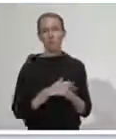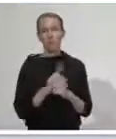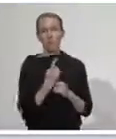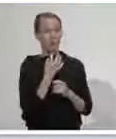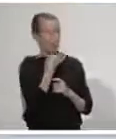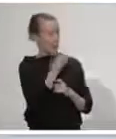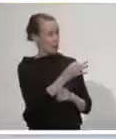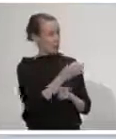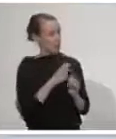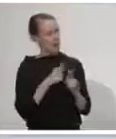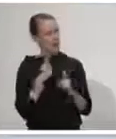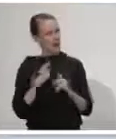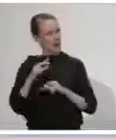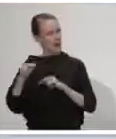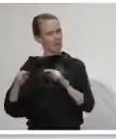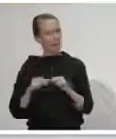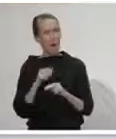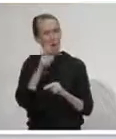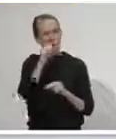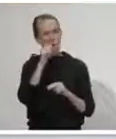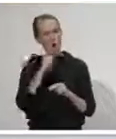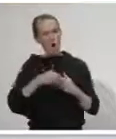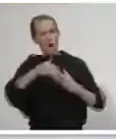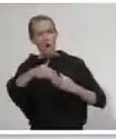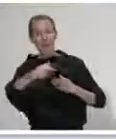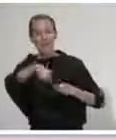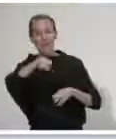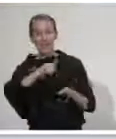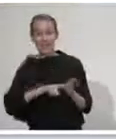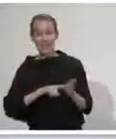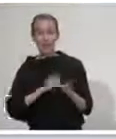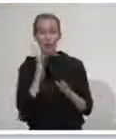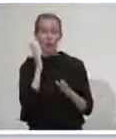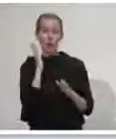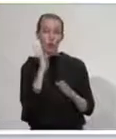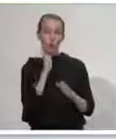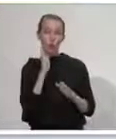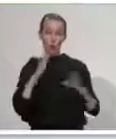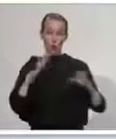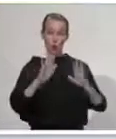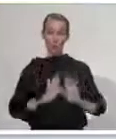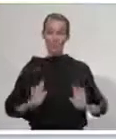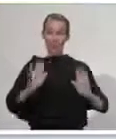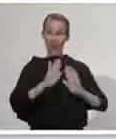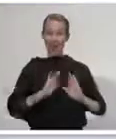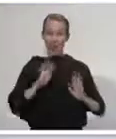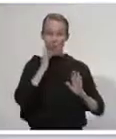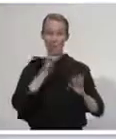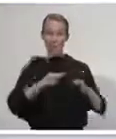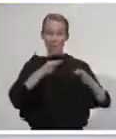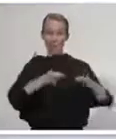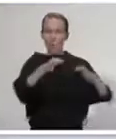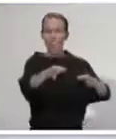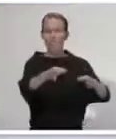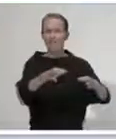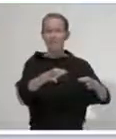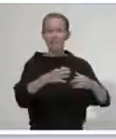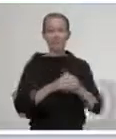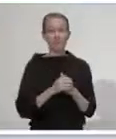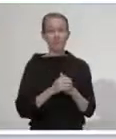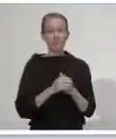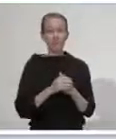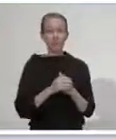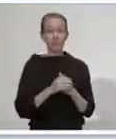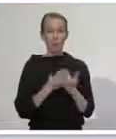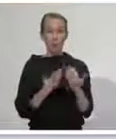for the tourism industry. So instead of the entire country having 2 weeks to go down to Queenstown, it's staggered over several months. Has the government considered